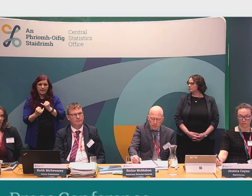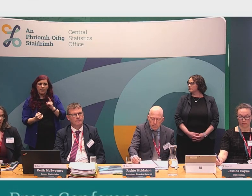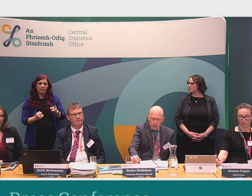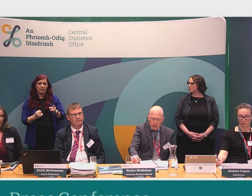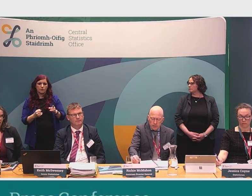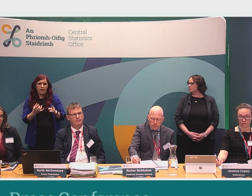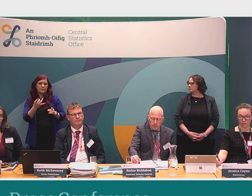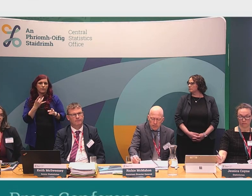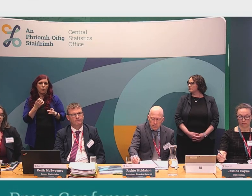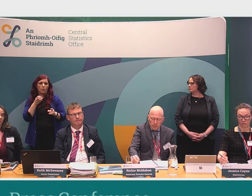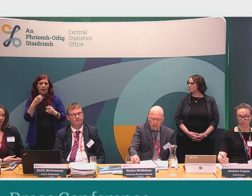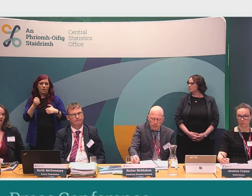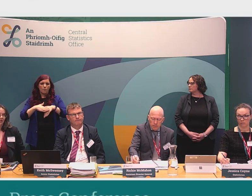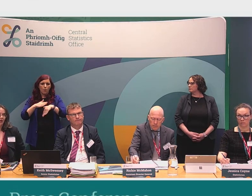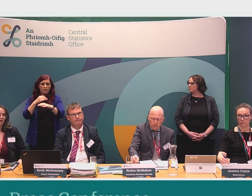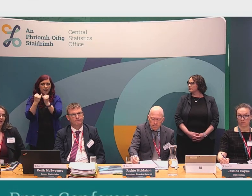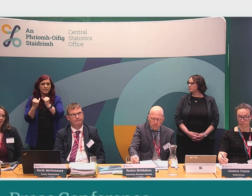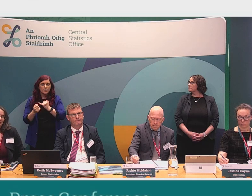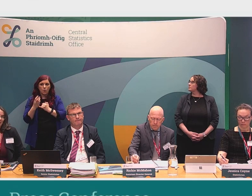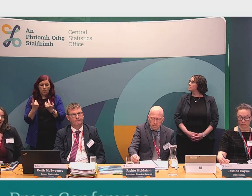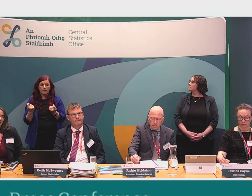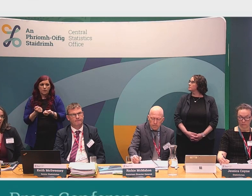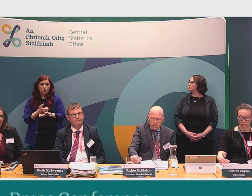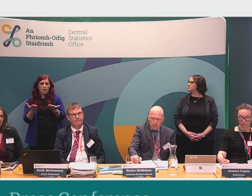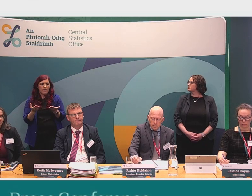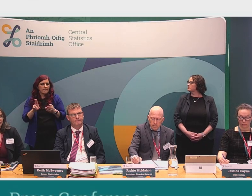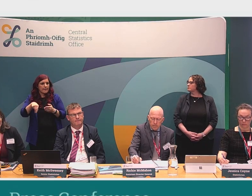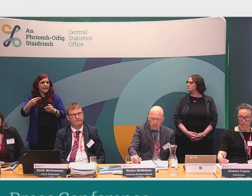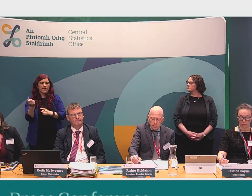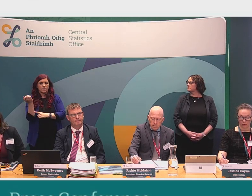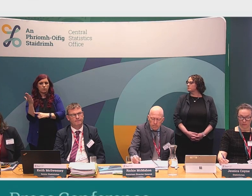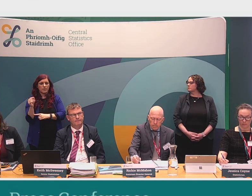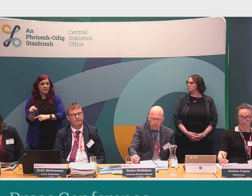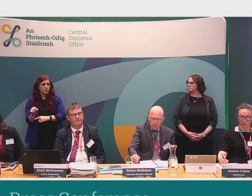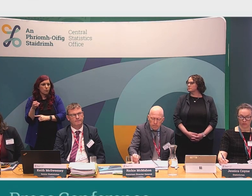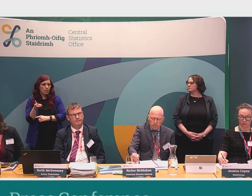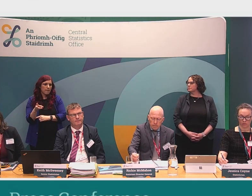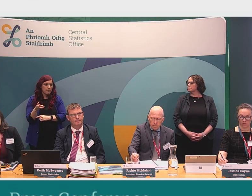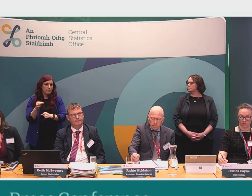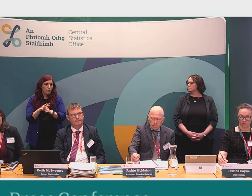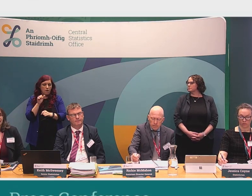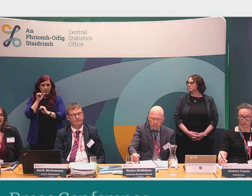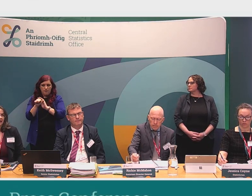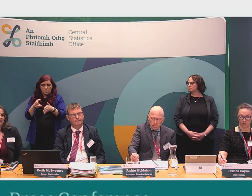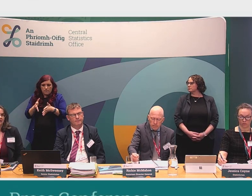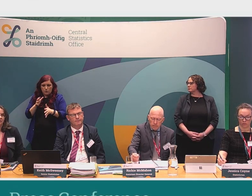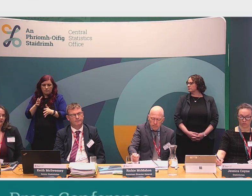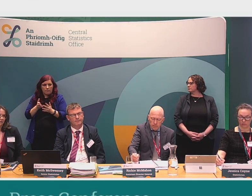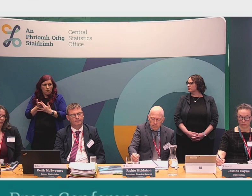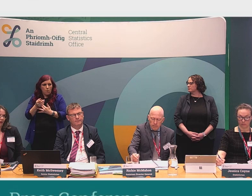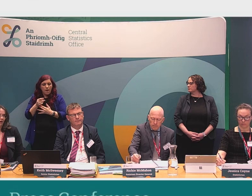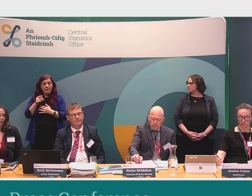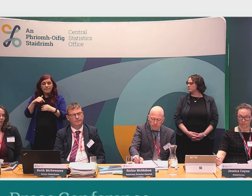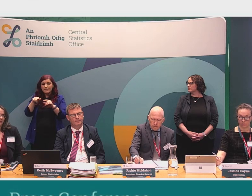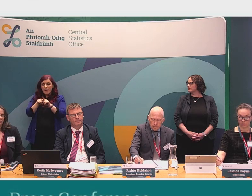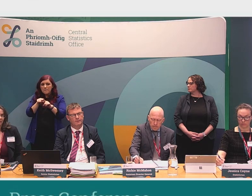sociodemographic information. So we will be sharing that with you in the next publication for both adult and child experiences as well. And again, I suppose just to be